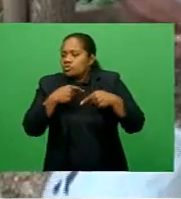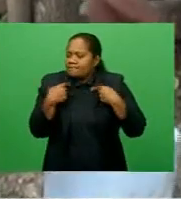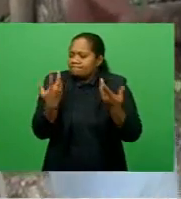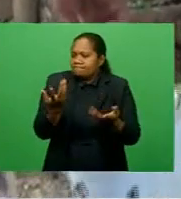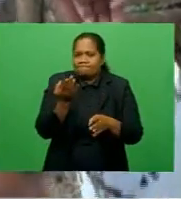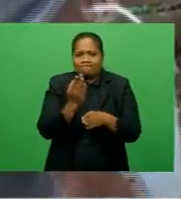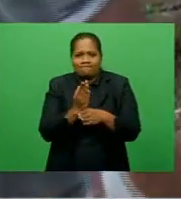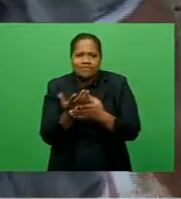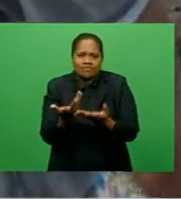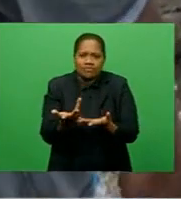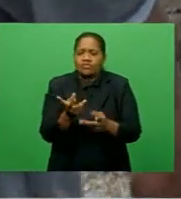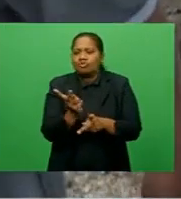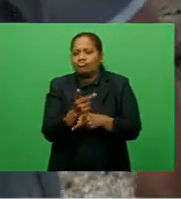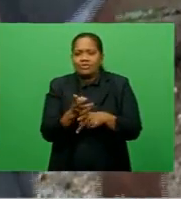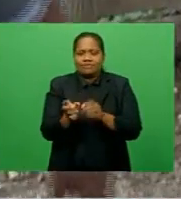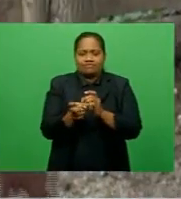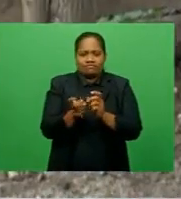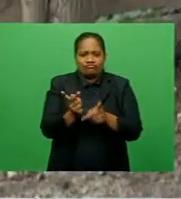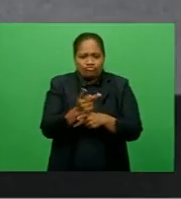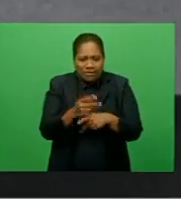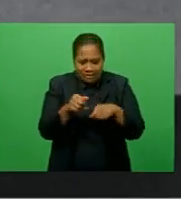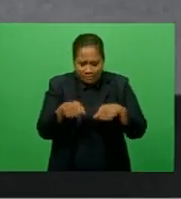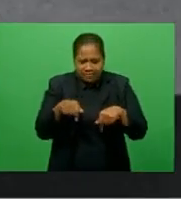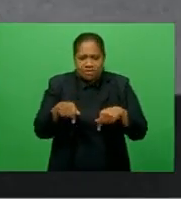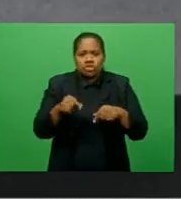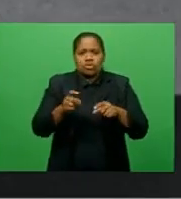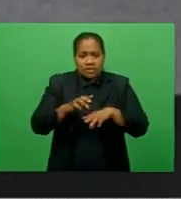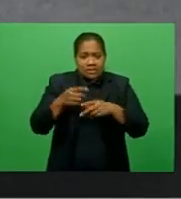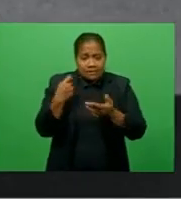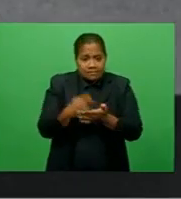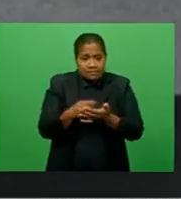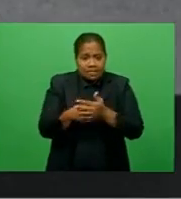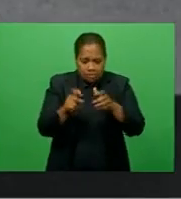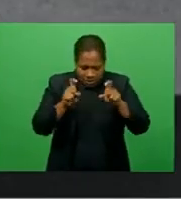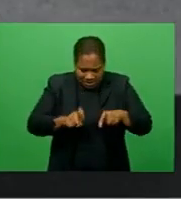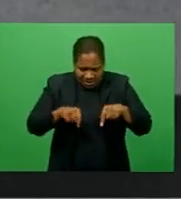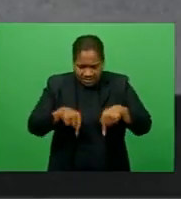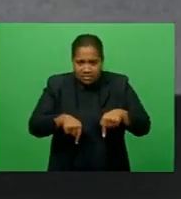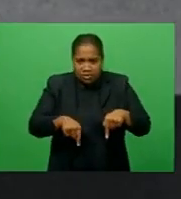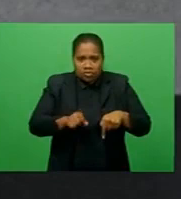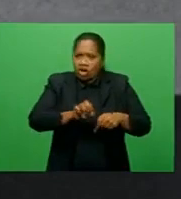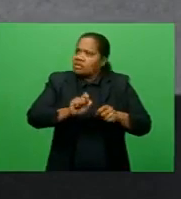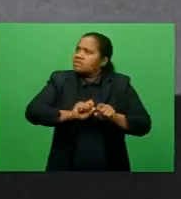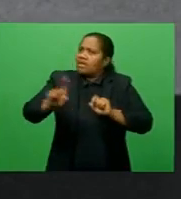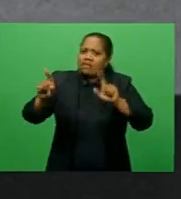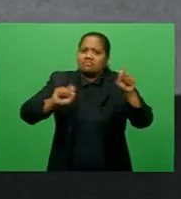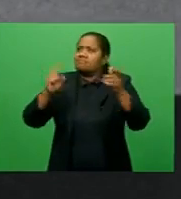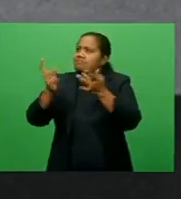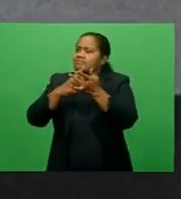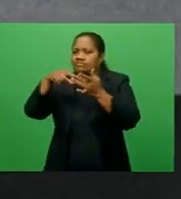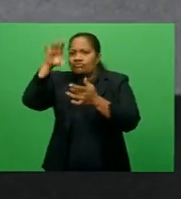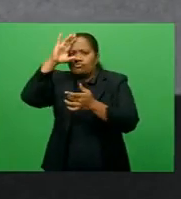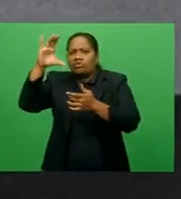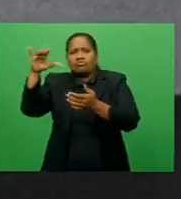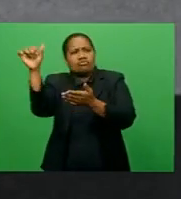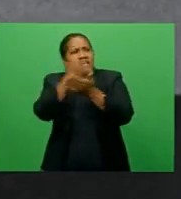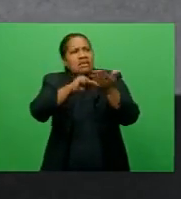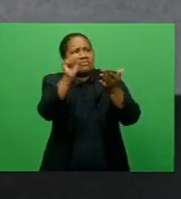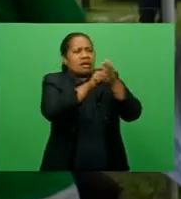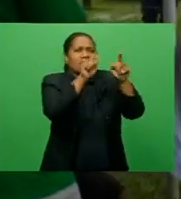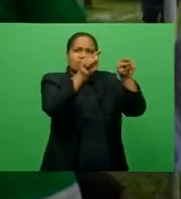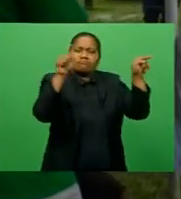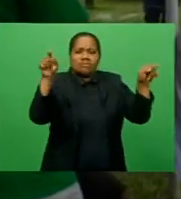we produce product here, and so the money is staying here. We don't have to send this money to another country to purchase our